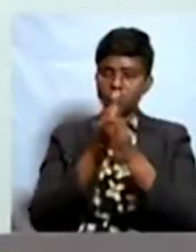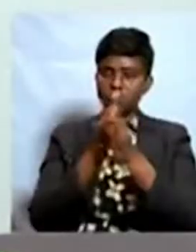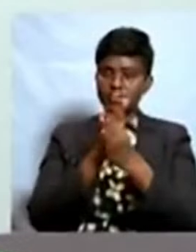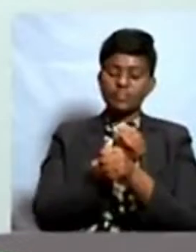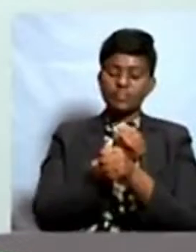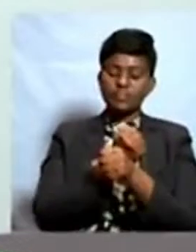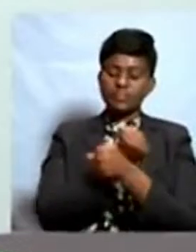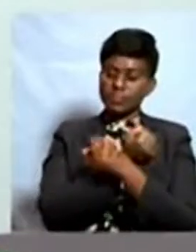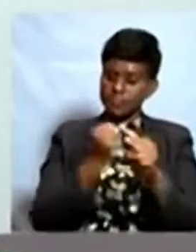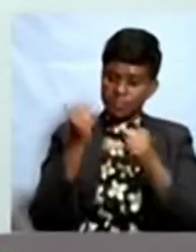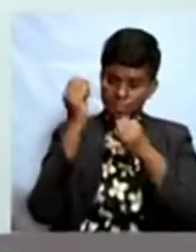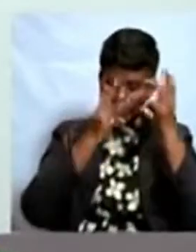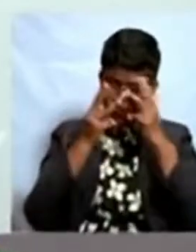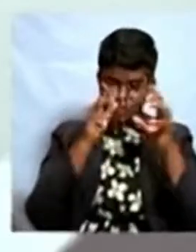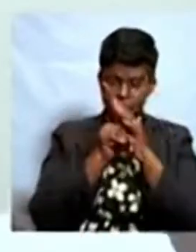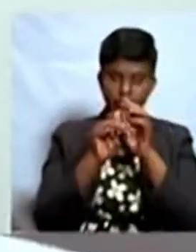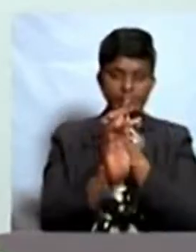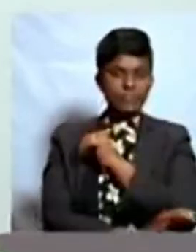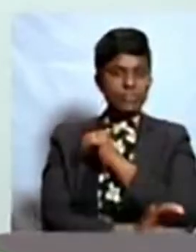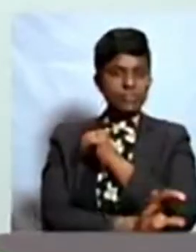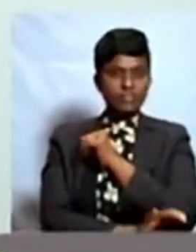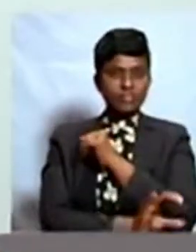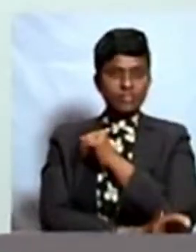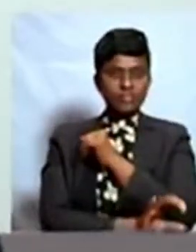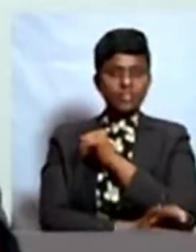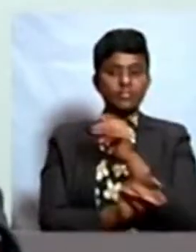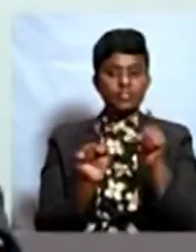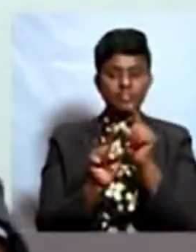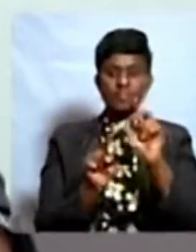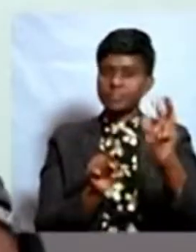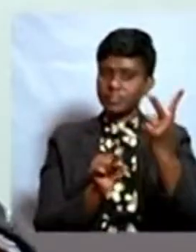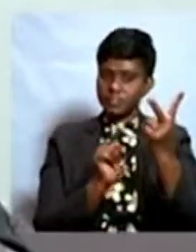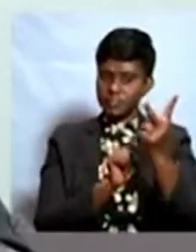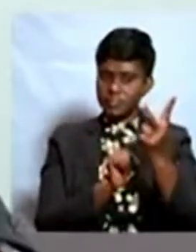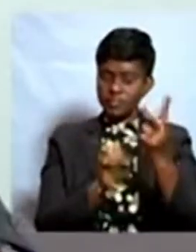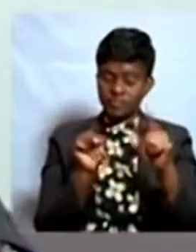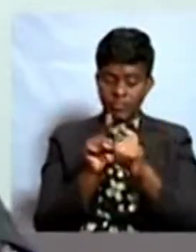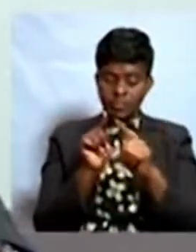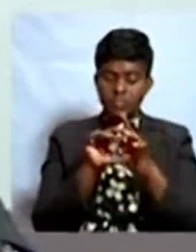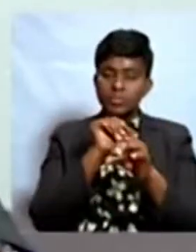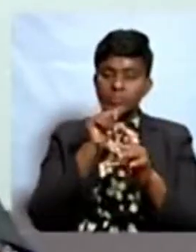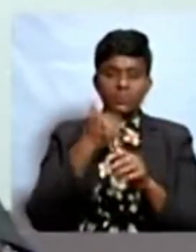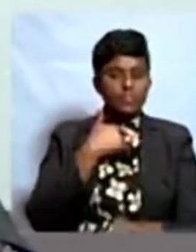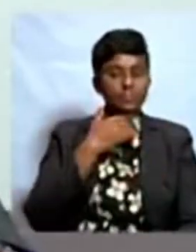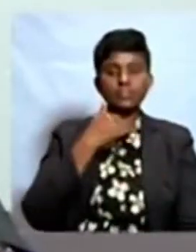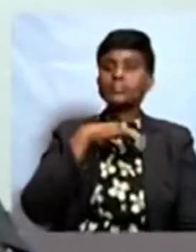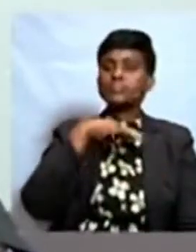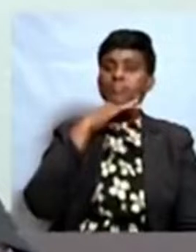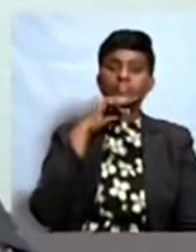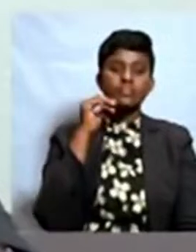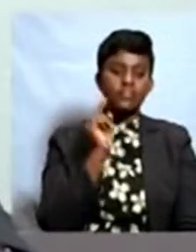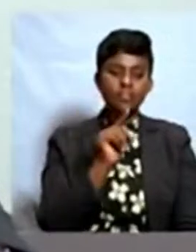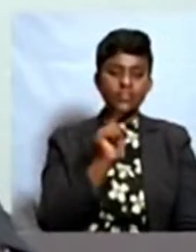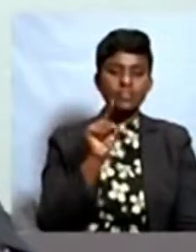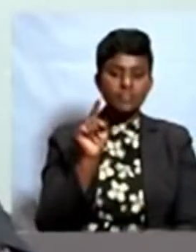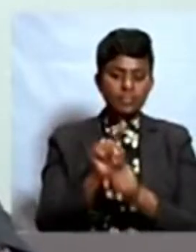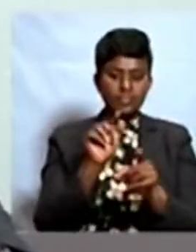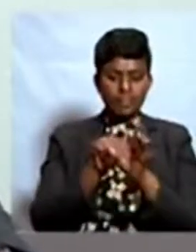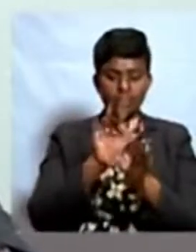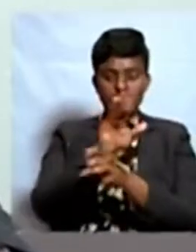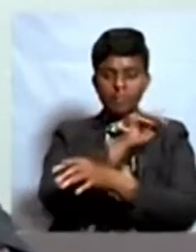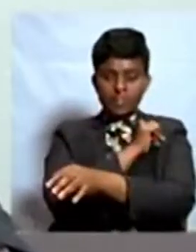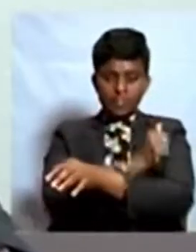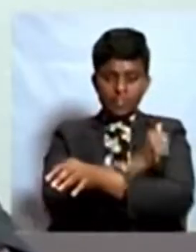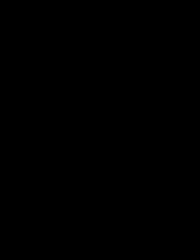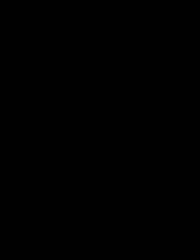severe safety concerns in the country. And 3, inadequate provisions on the authority